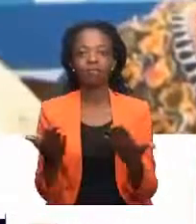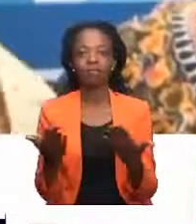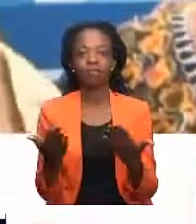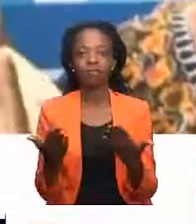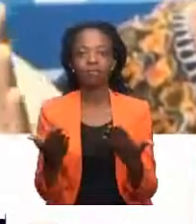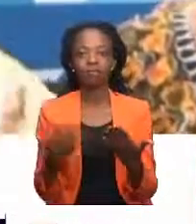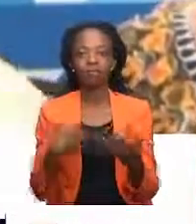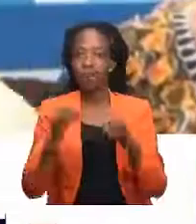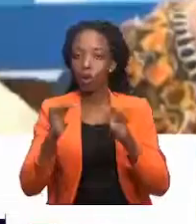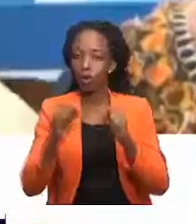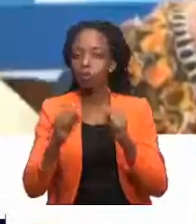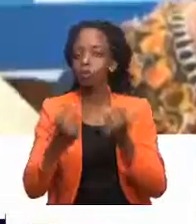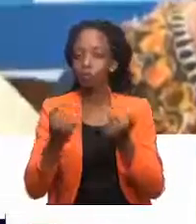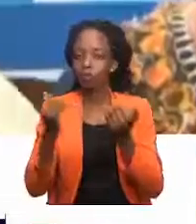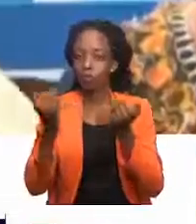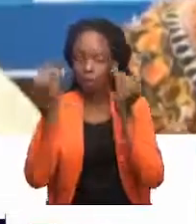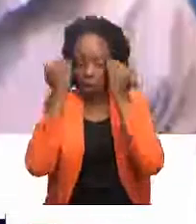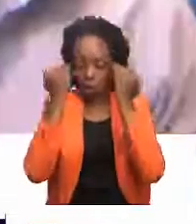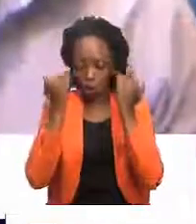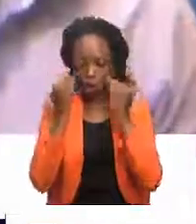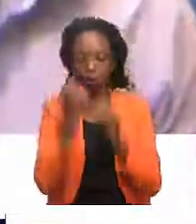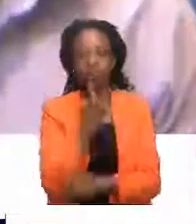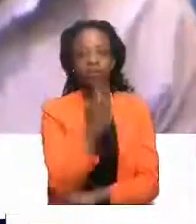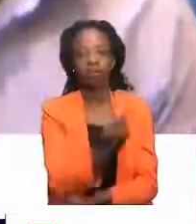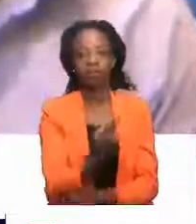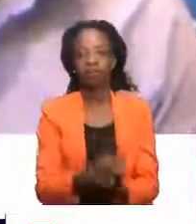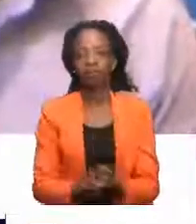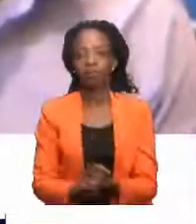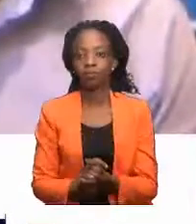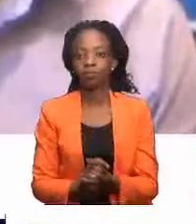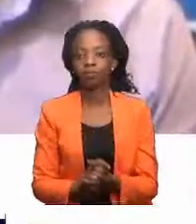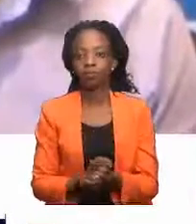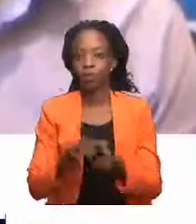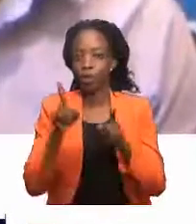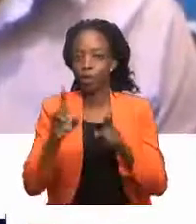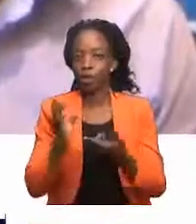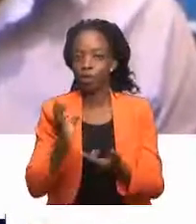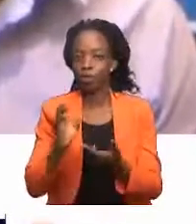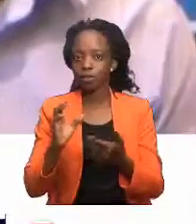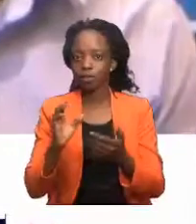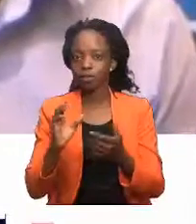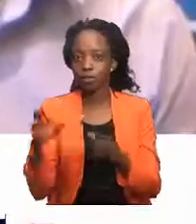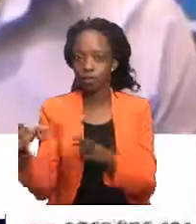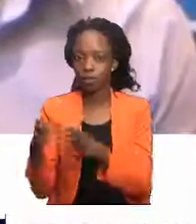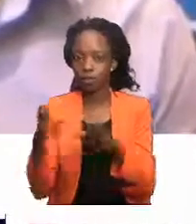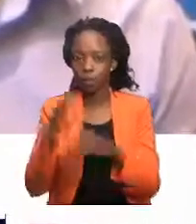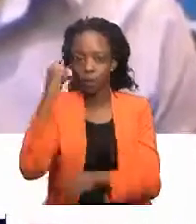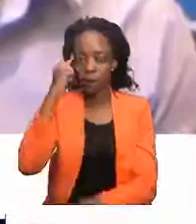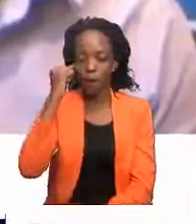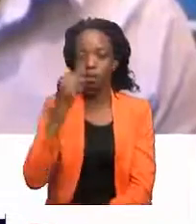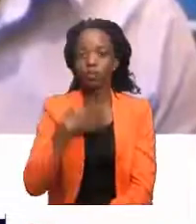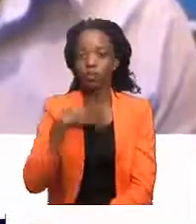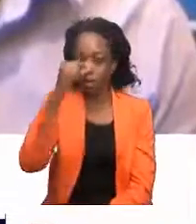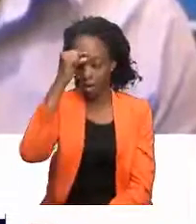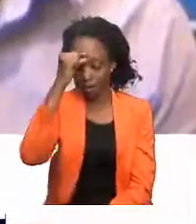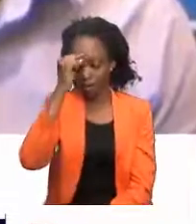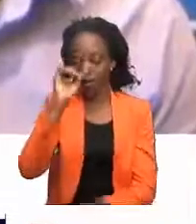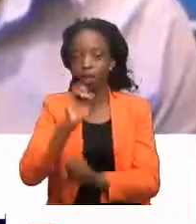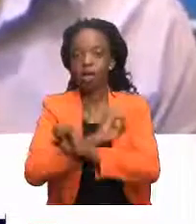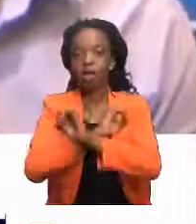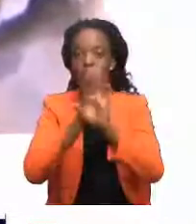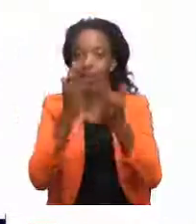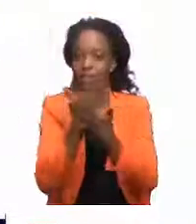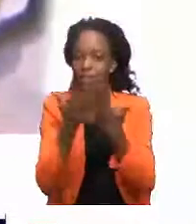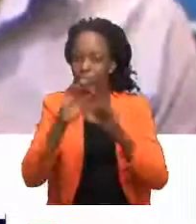We are going to take the government to court. Huku naye mmoja wa wanachama wa Okoa Mombasa alitaka serikali kuweka wazi